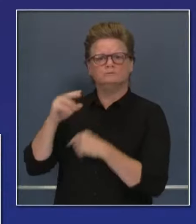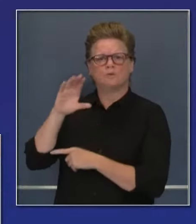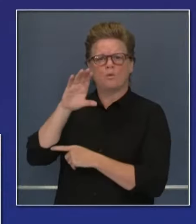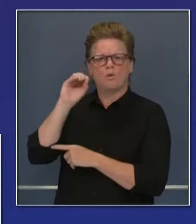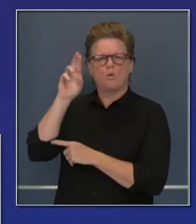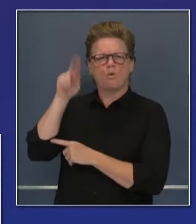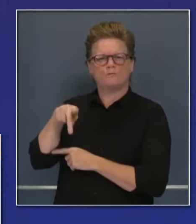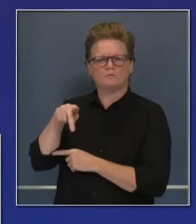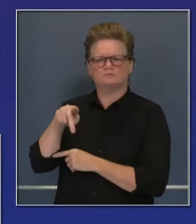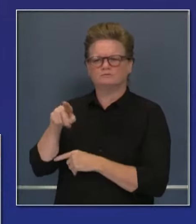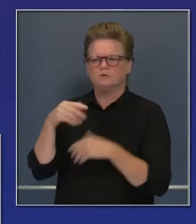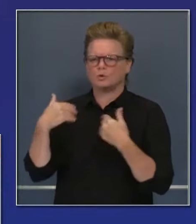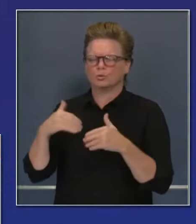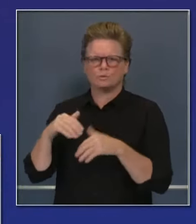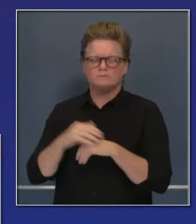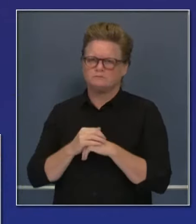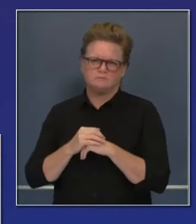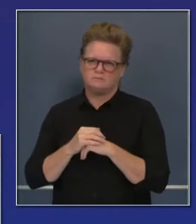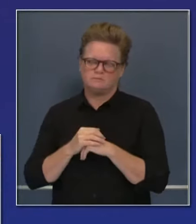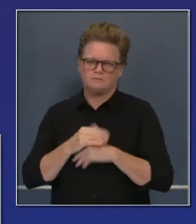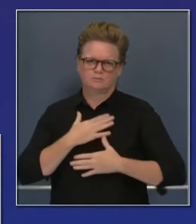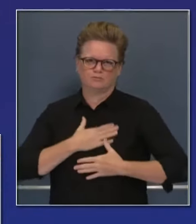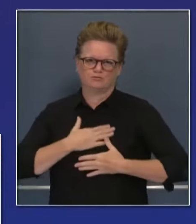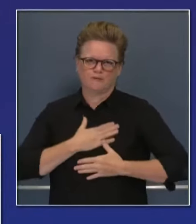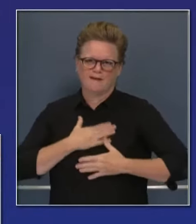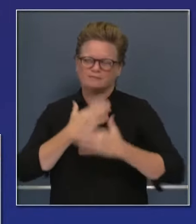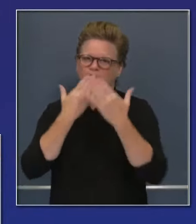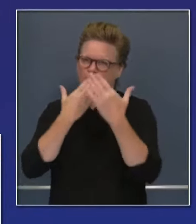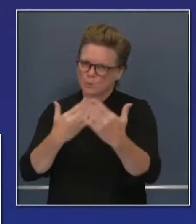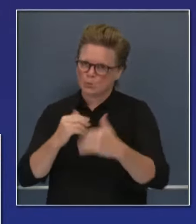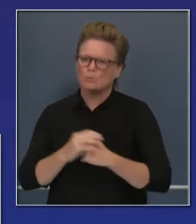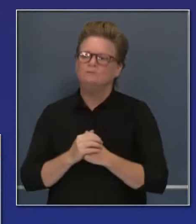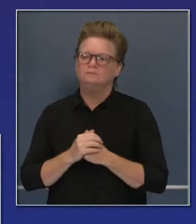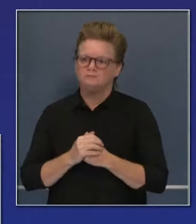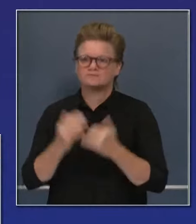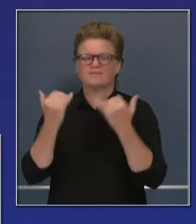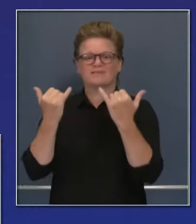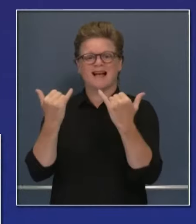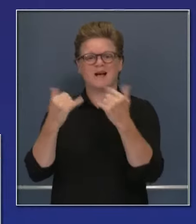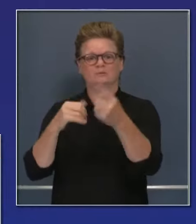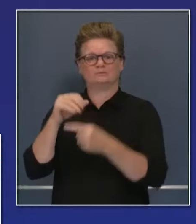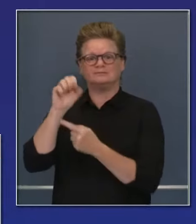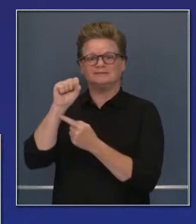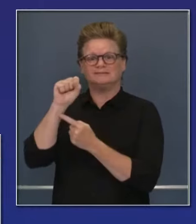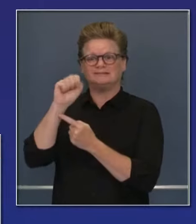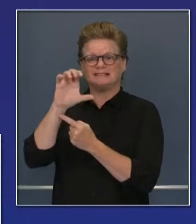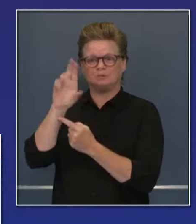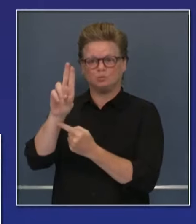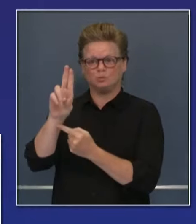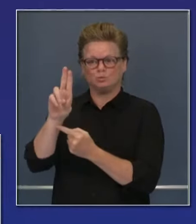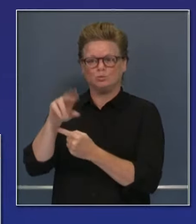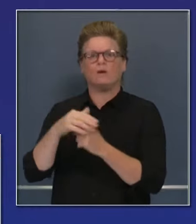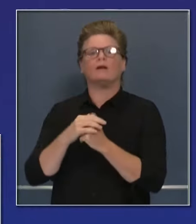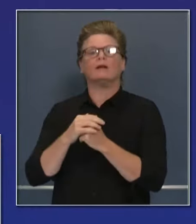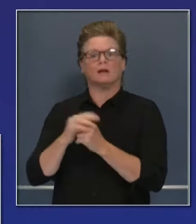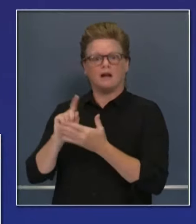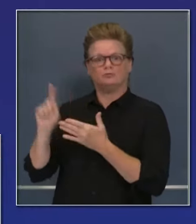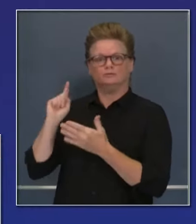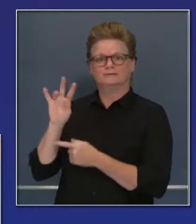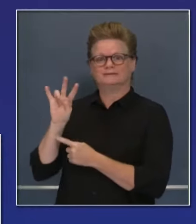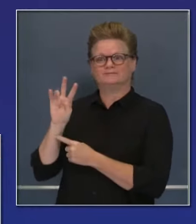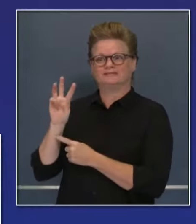The SCU fire is now substantially more contained than it was a week ago, 95% containment compared to where we